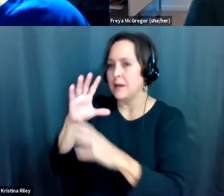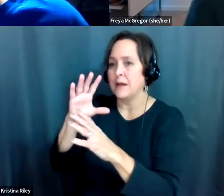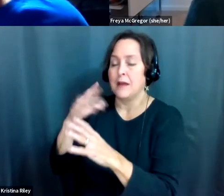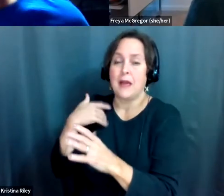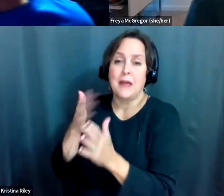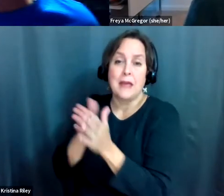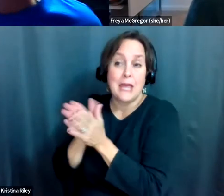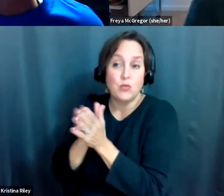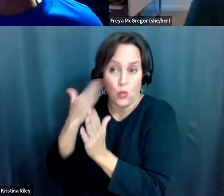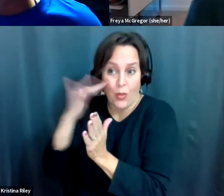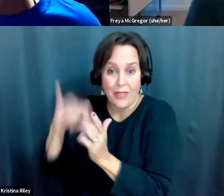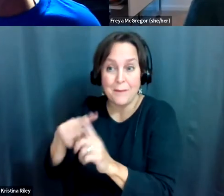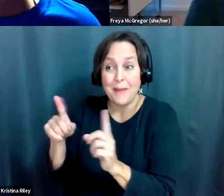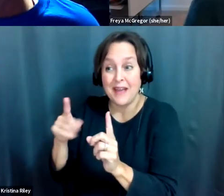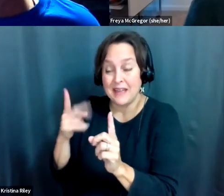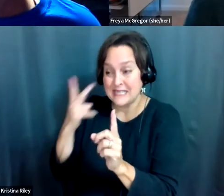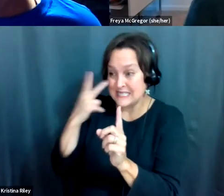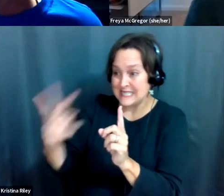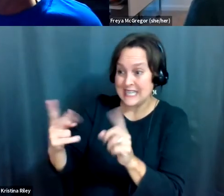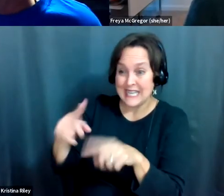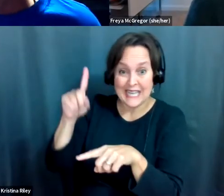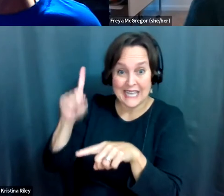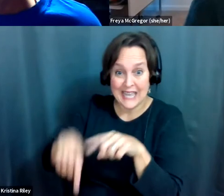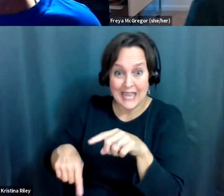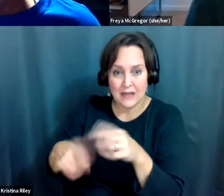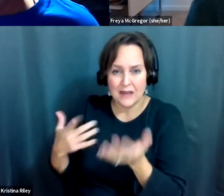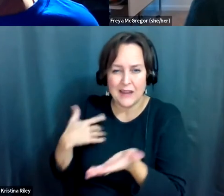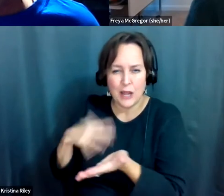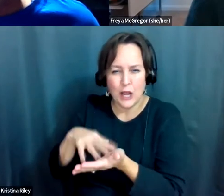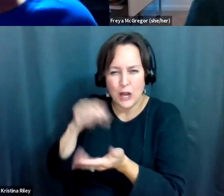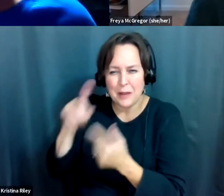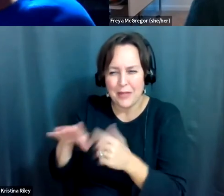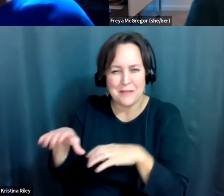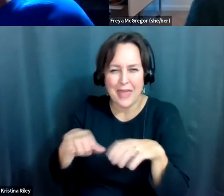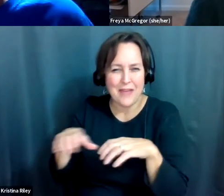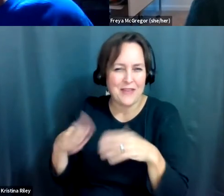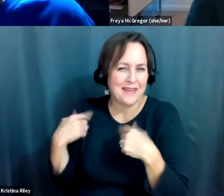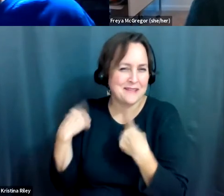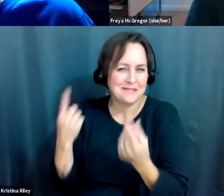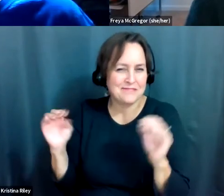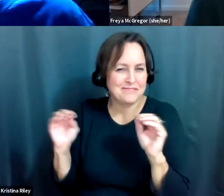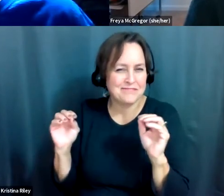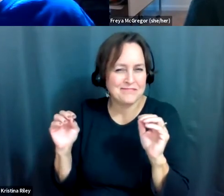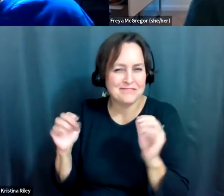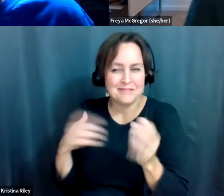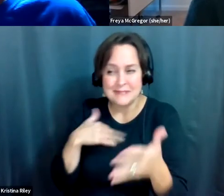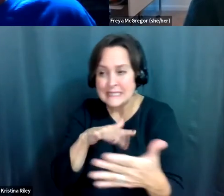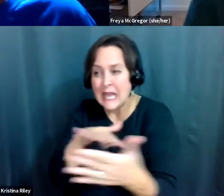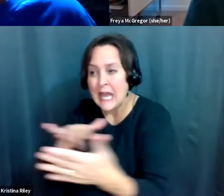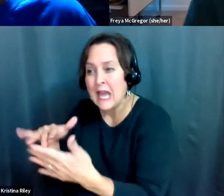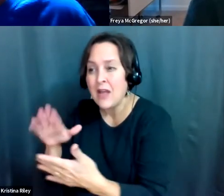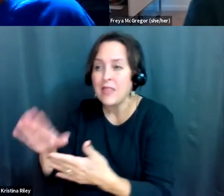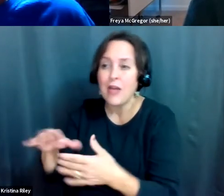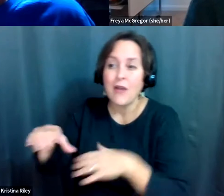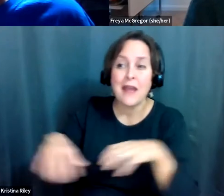not being able to see birds, I haven't learned all that much about their behavior. You know, I can't really study them, uh,